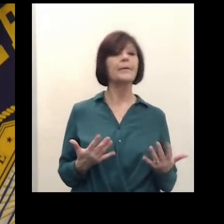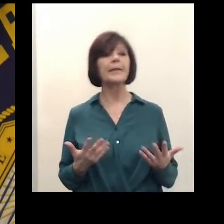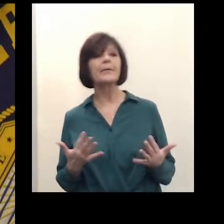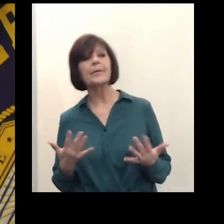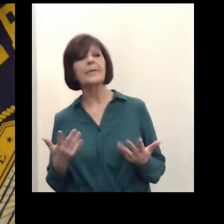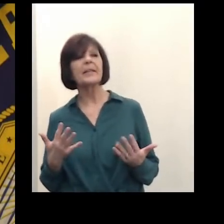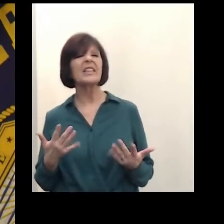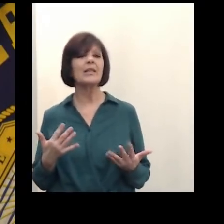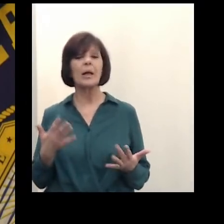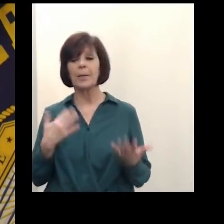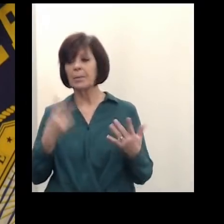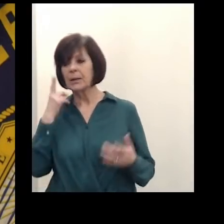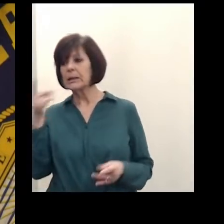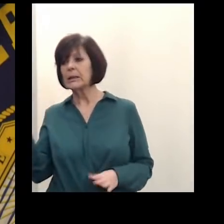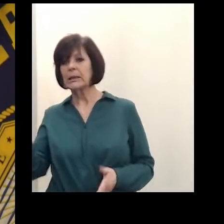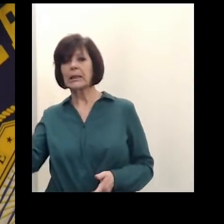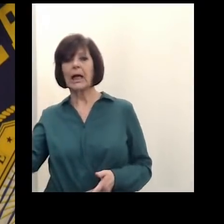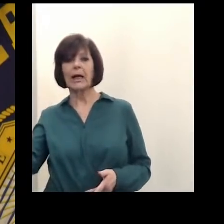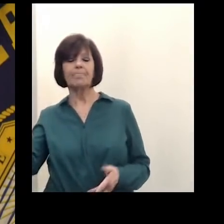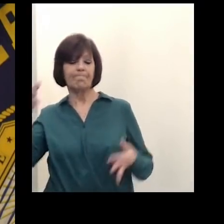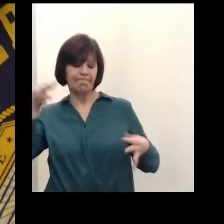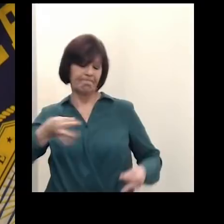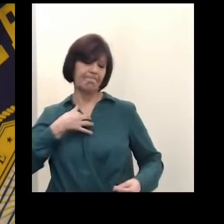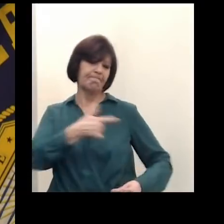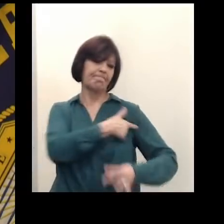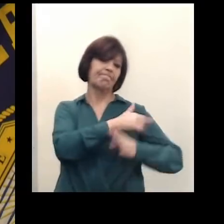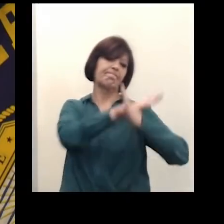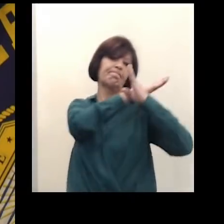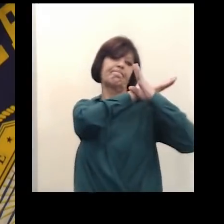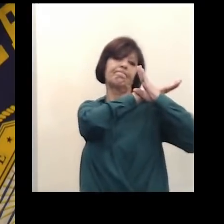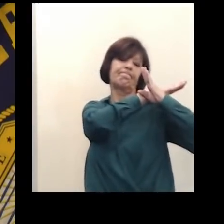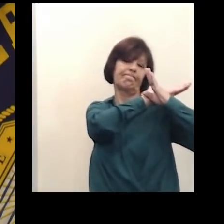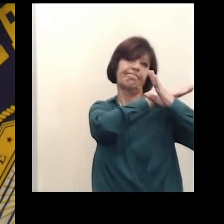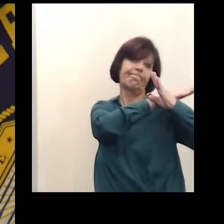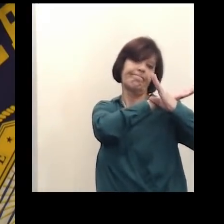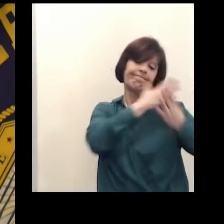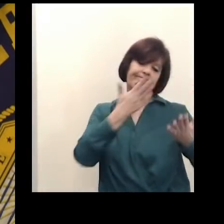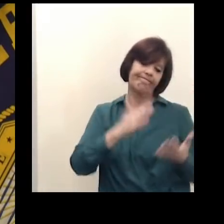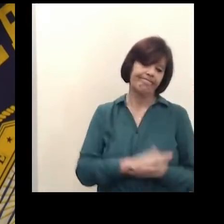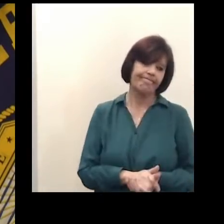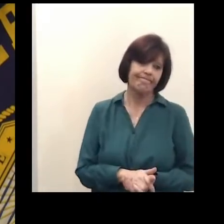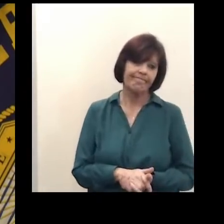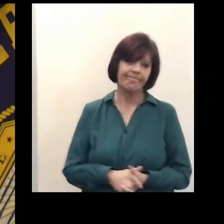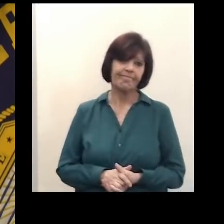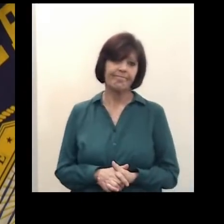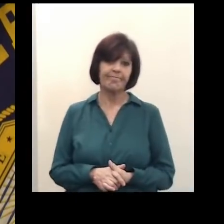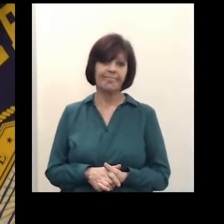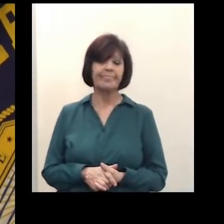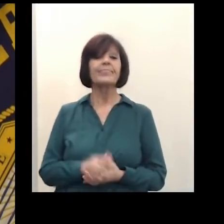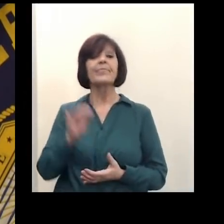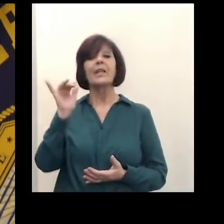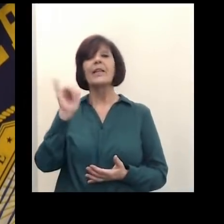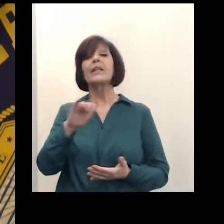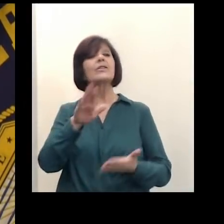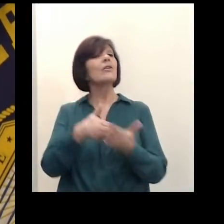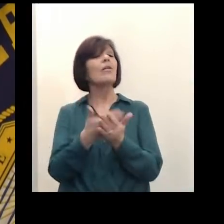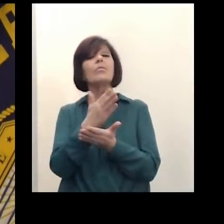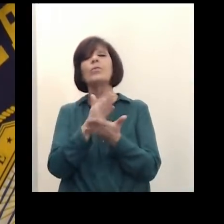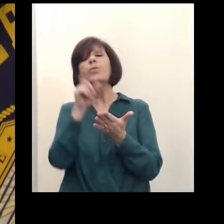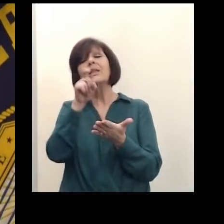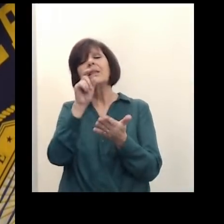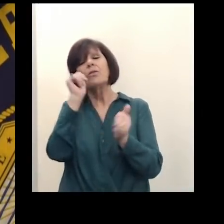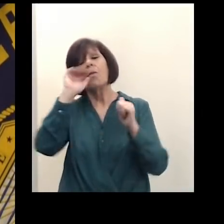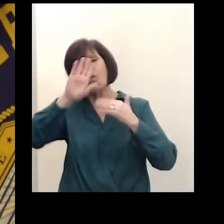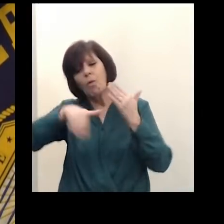died from COVID-19 who was unvaccinated, and now they're saying, you know what, I'm going to get vaccinated. That's all part of it. We need everyone to come